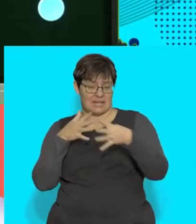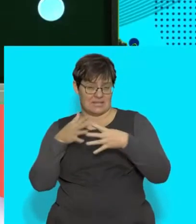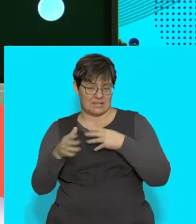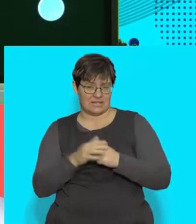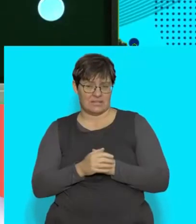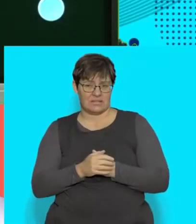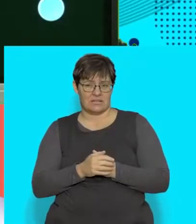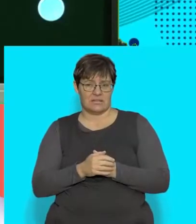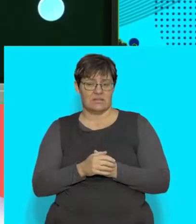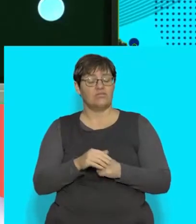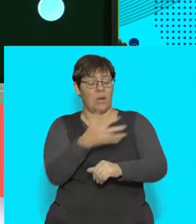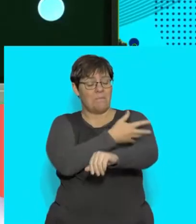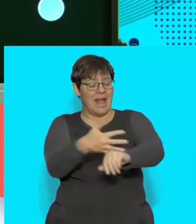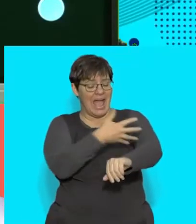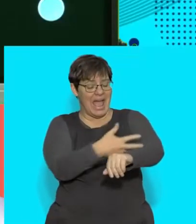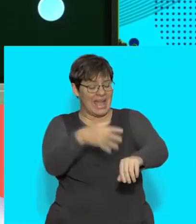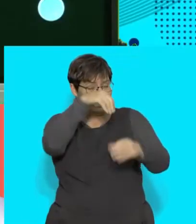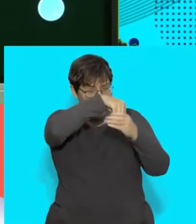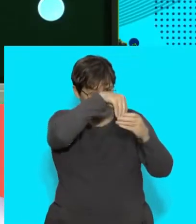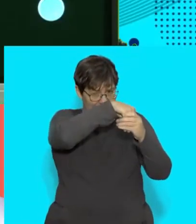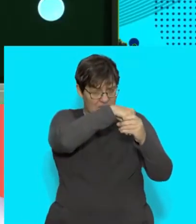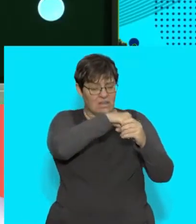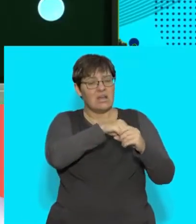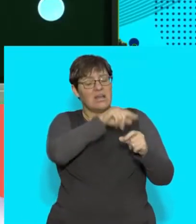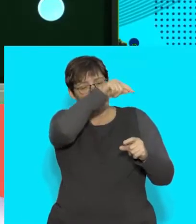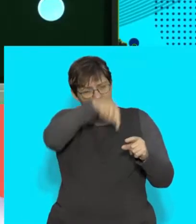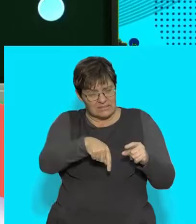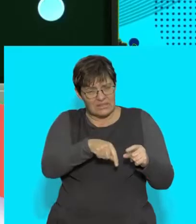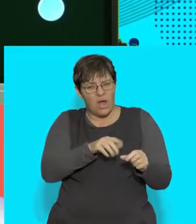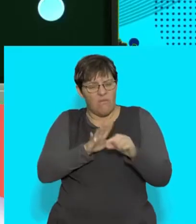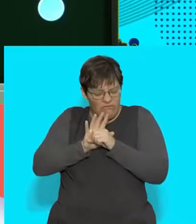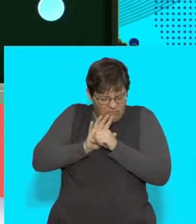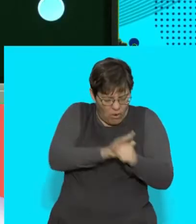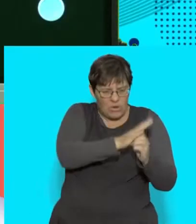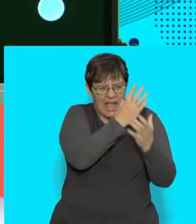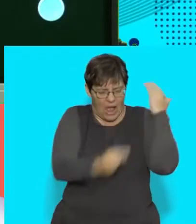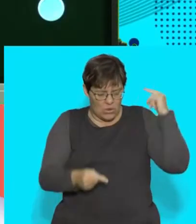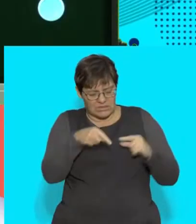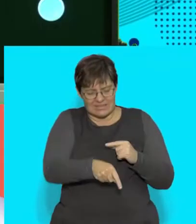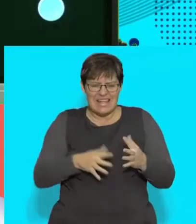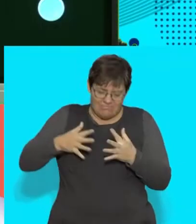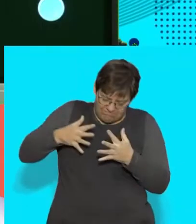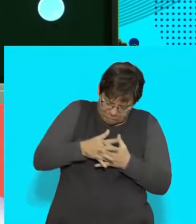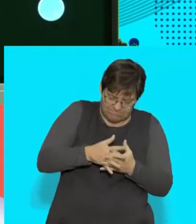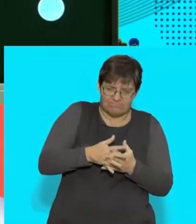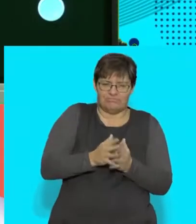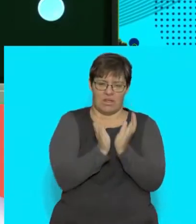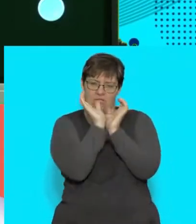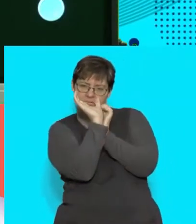filtering stuff in the blood, forcing it out of the blood into, all right,